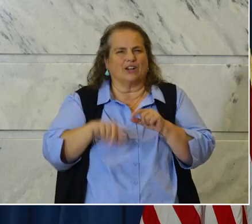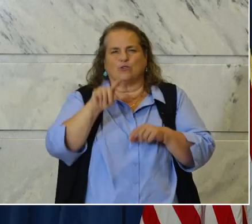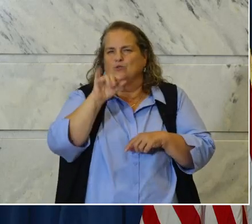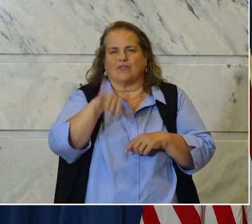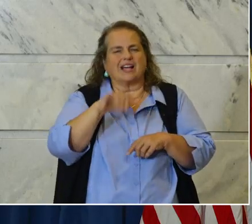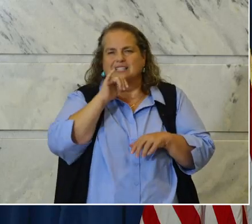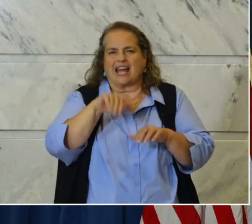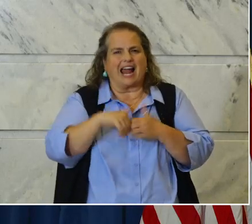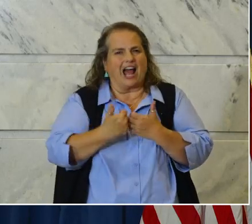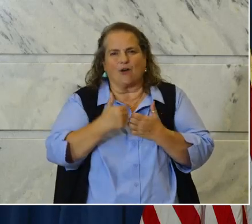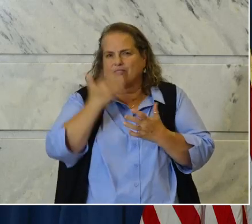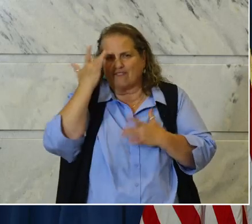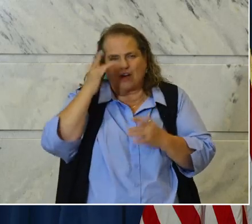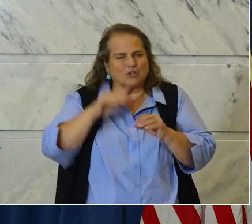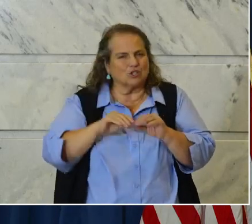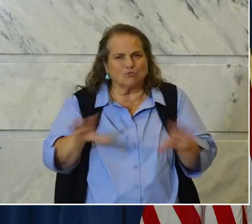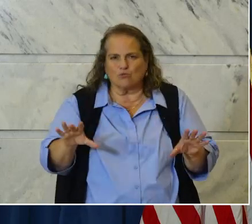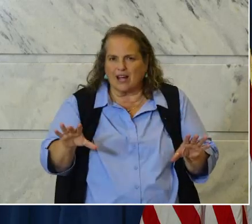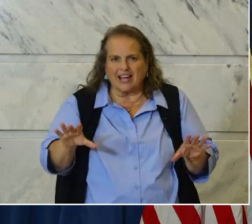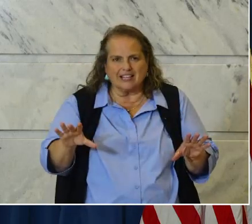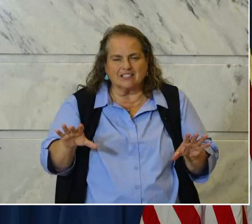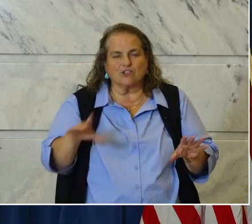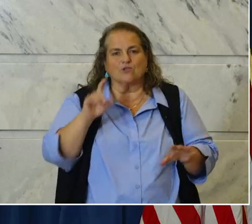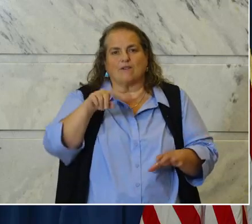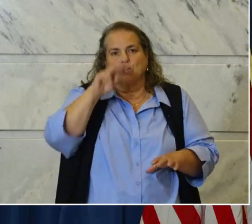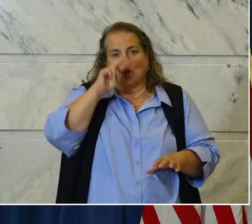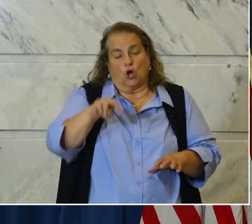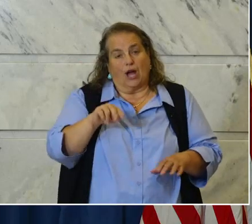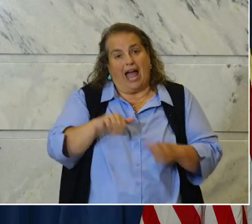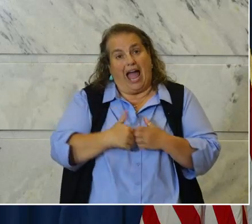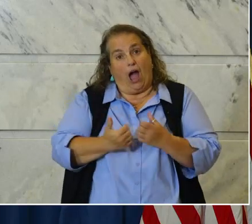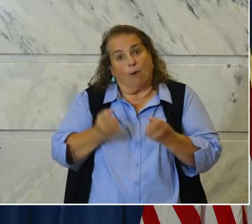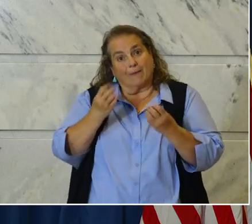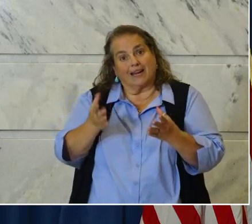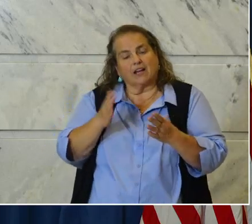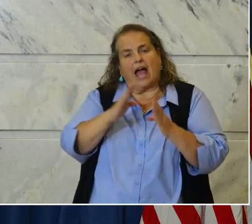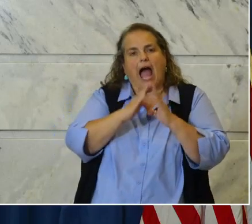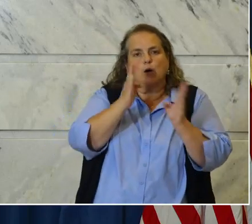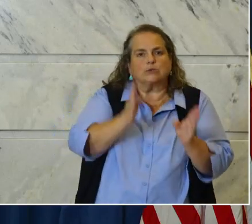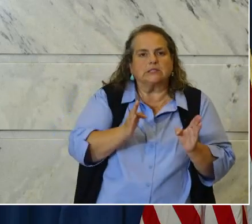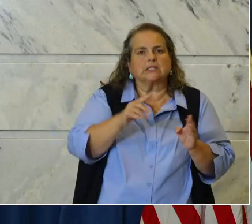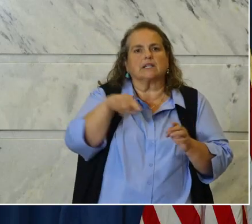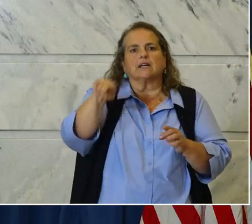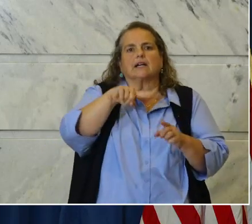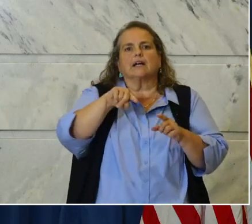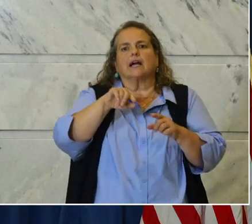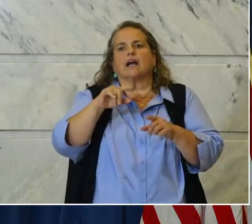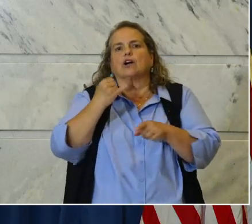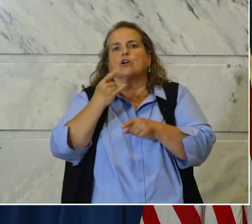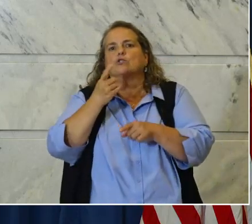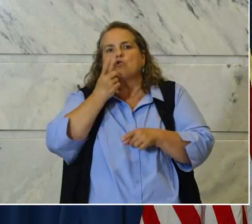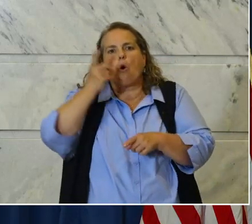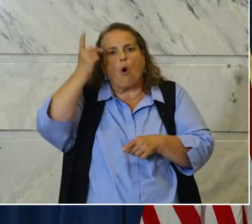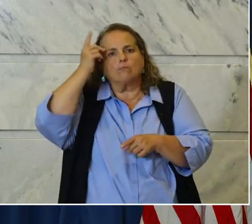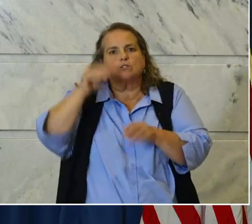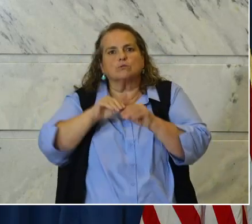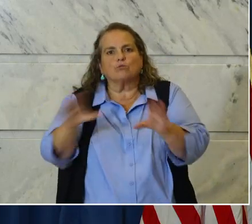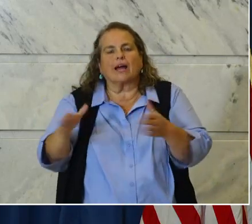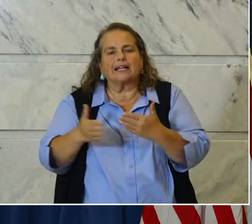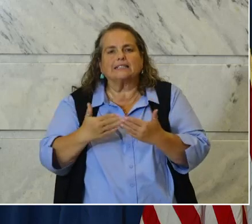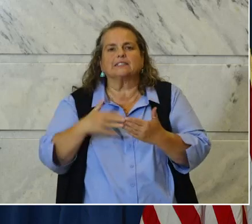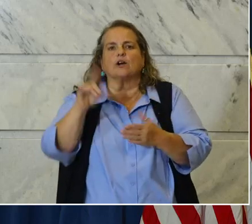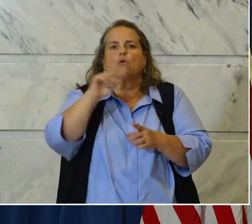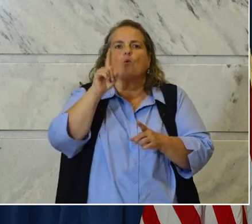virus spreads. Then you got to look at your density of housing and how it could be spreading, where it's getting